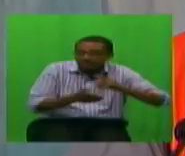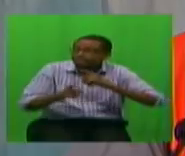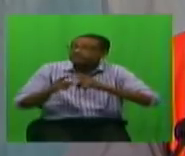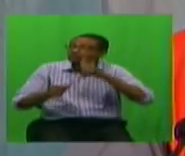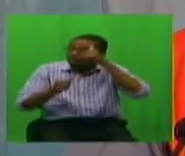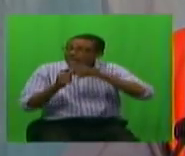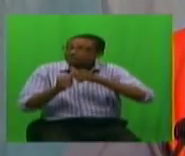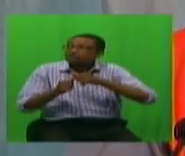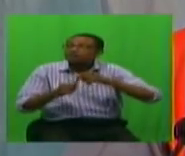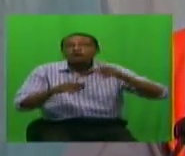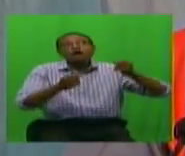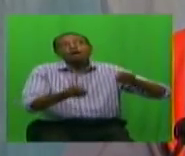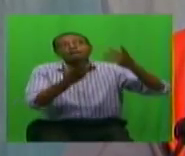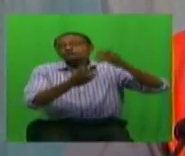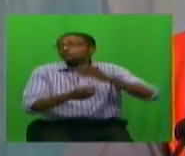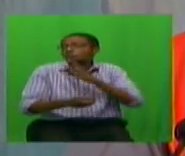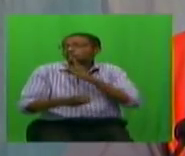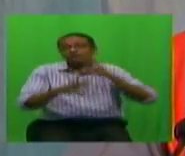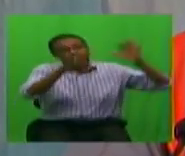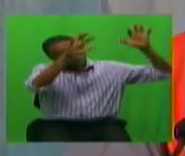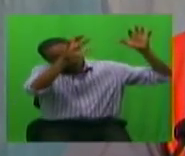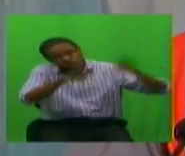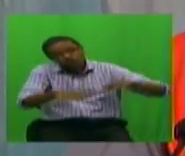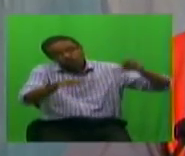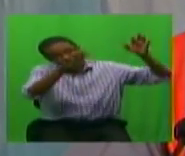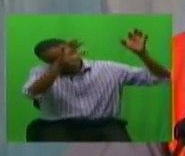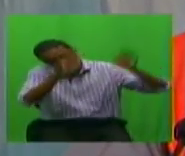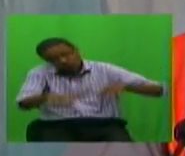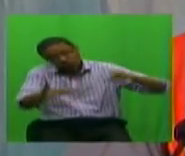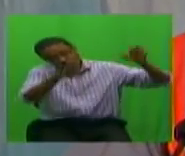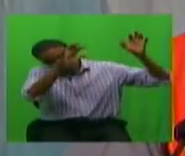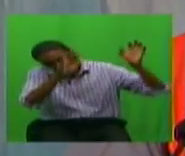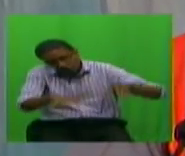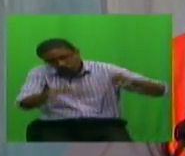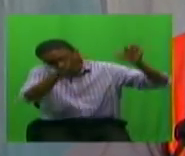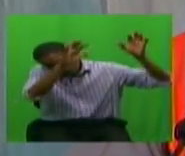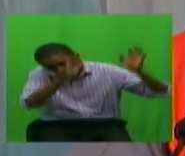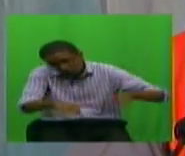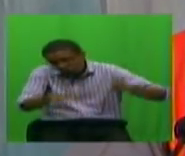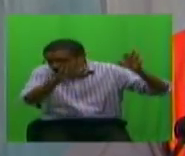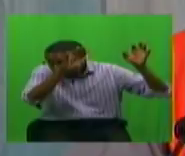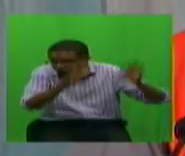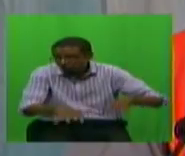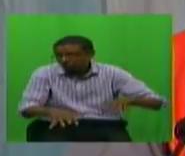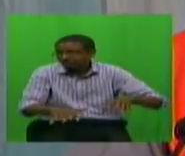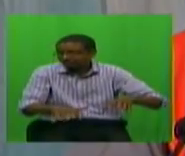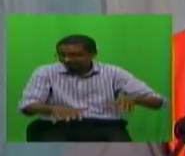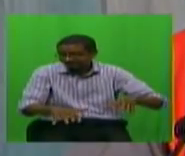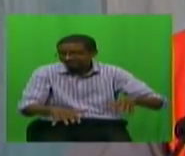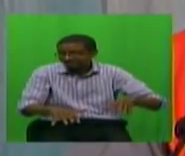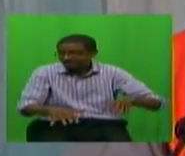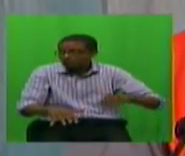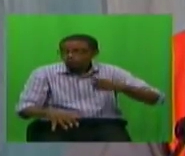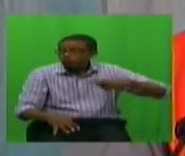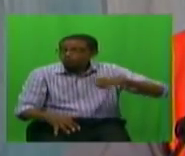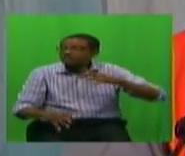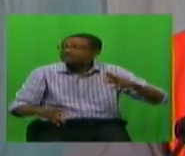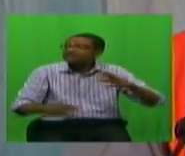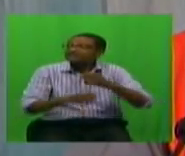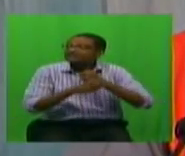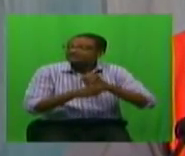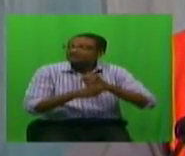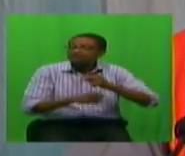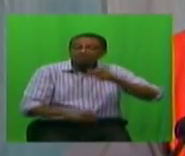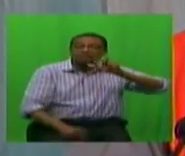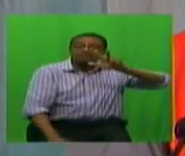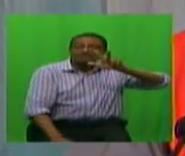rainfall. Based on the volume of rainfall, and I want to remind the population, we got almost 30%